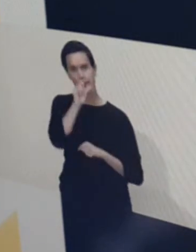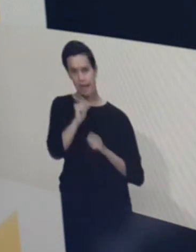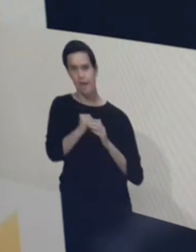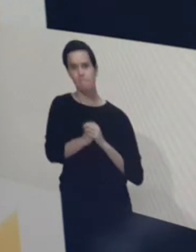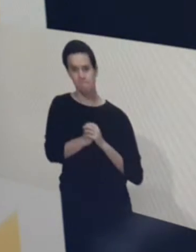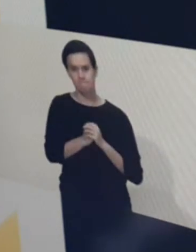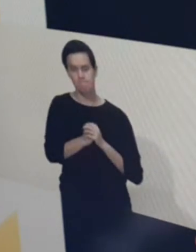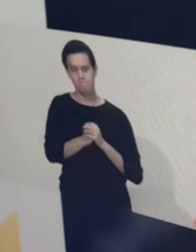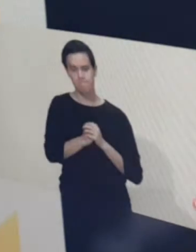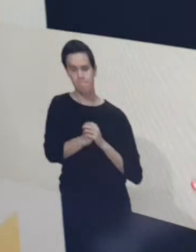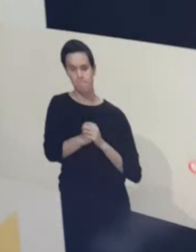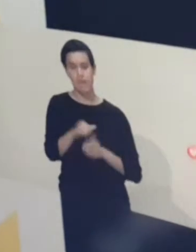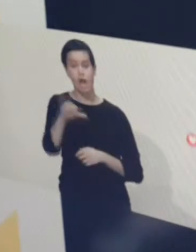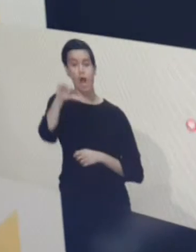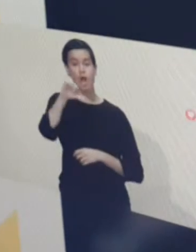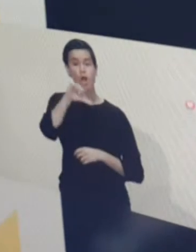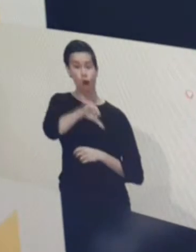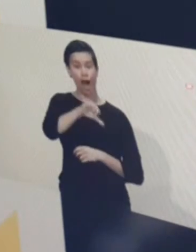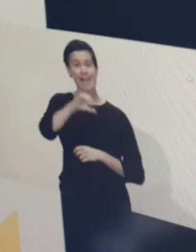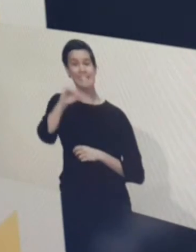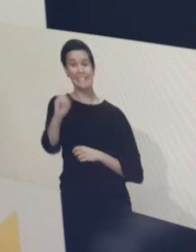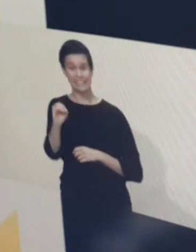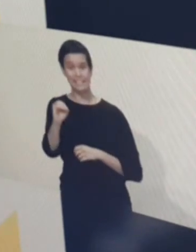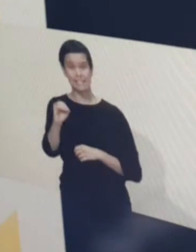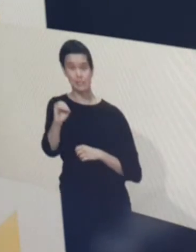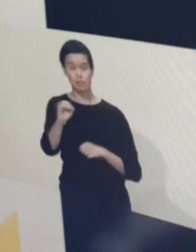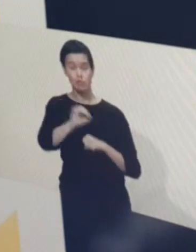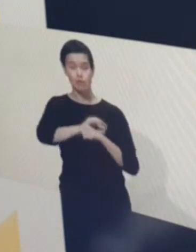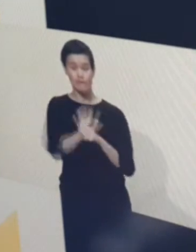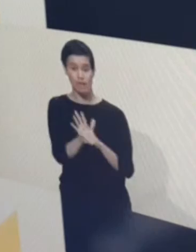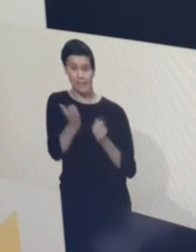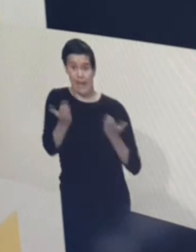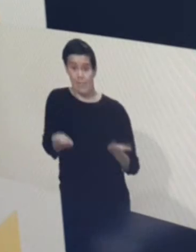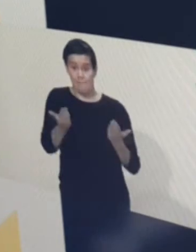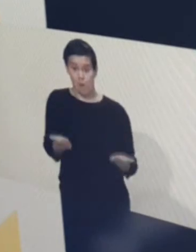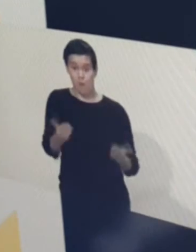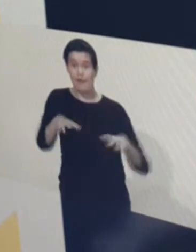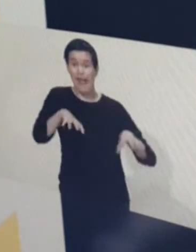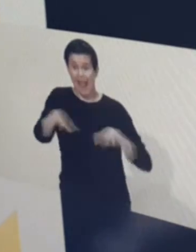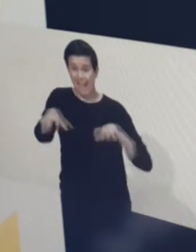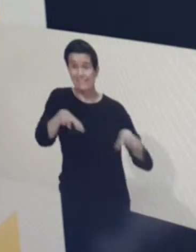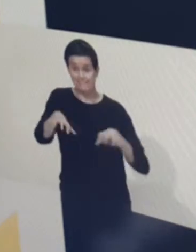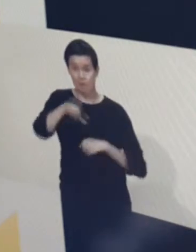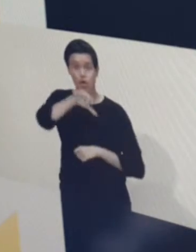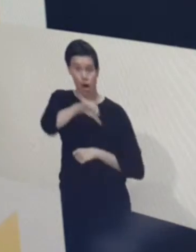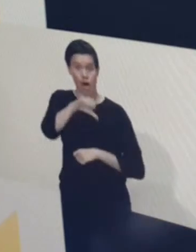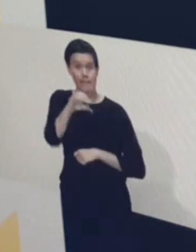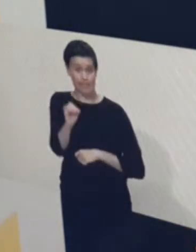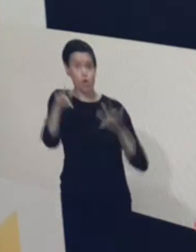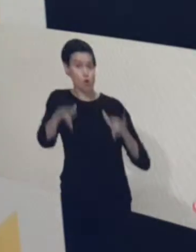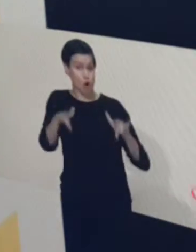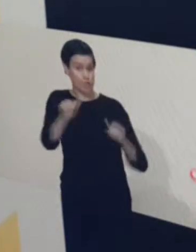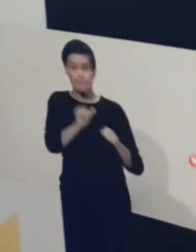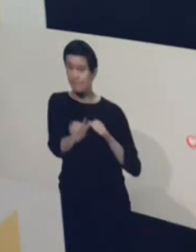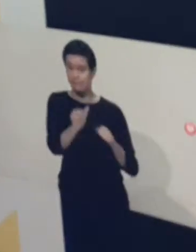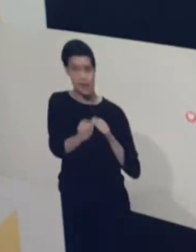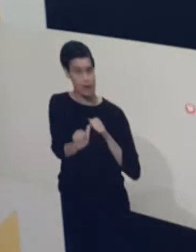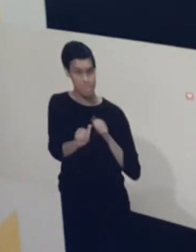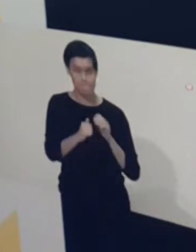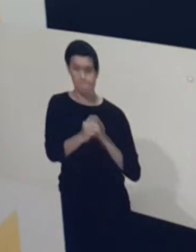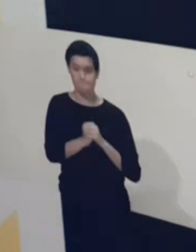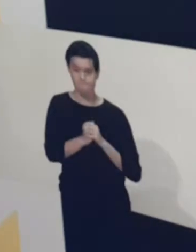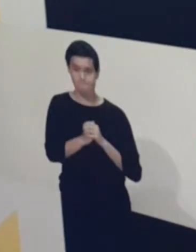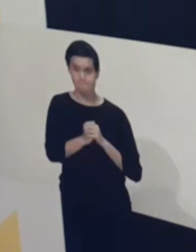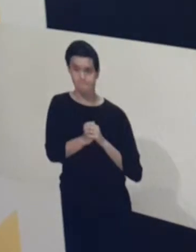the virus, of whom only 2 are in hospital. None of that has been through luck, but rather through hard